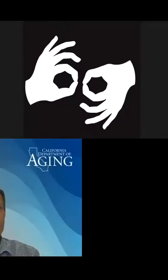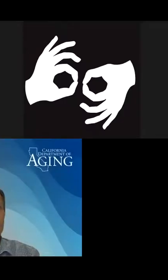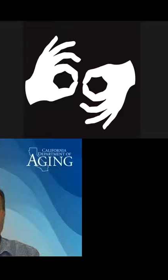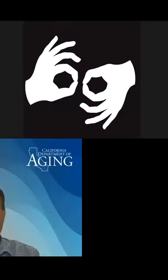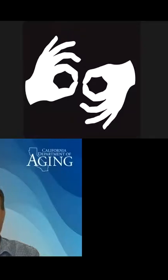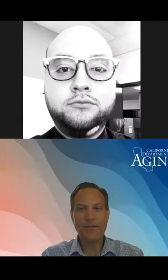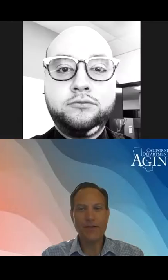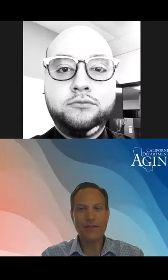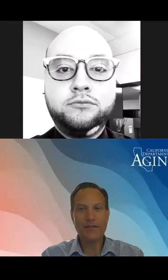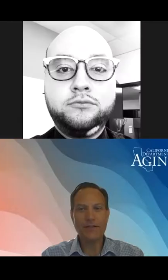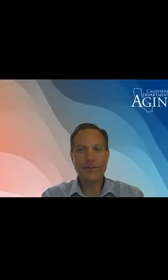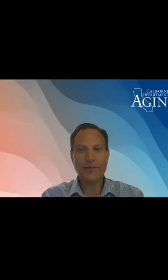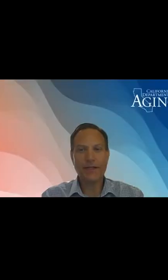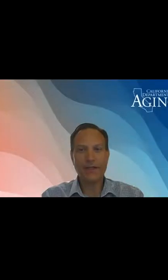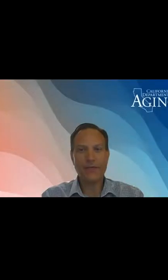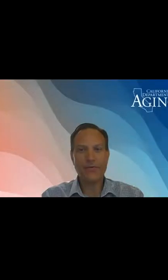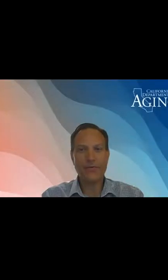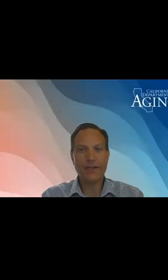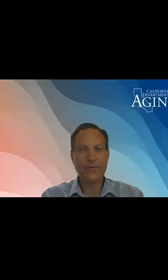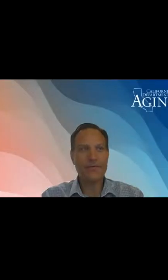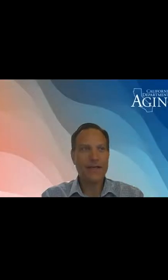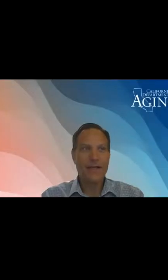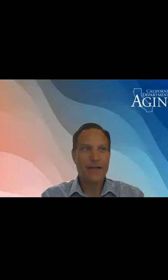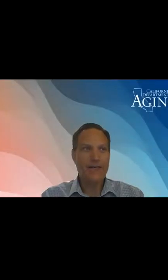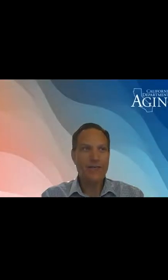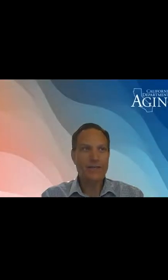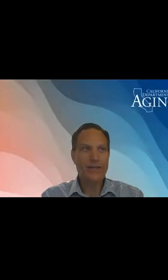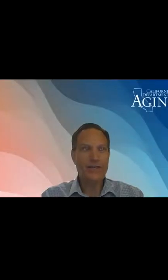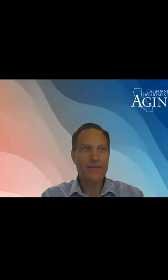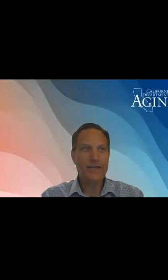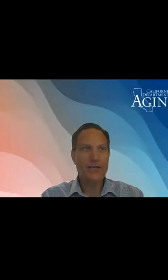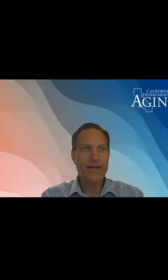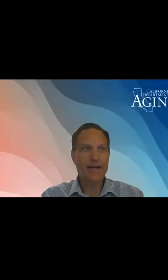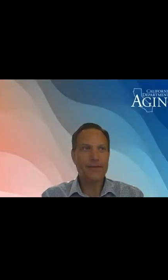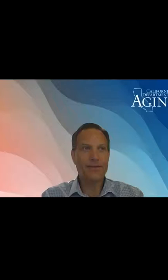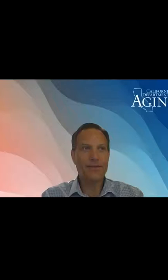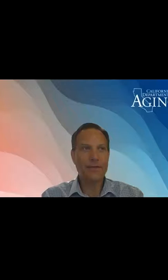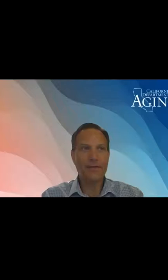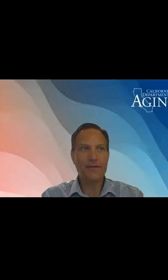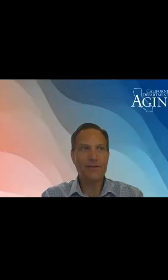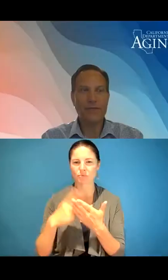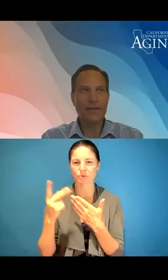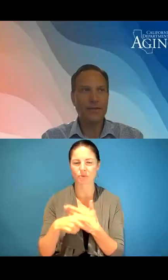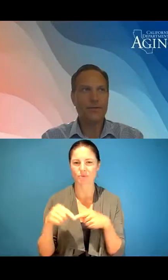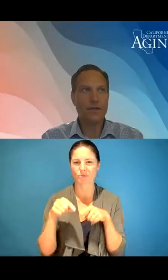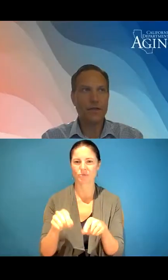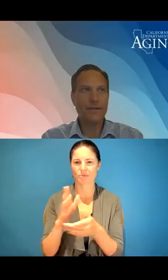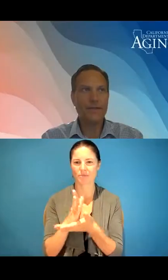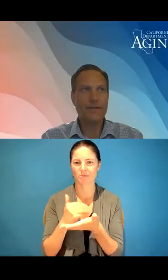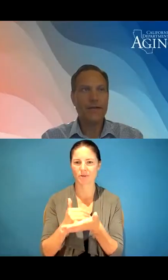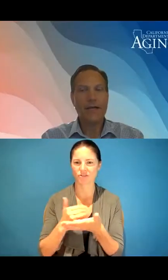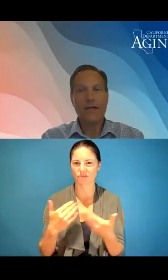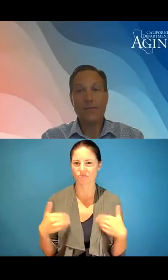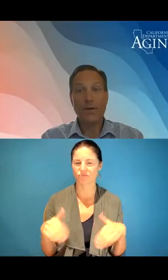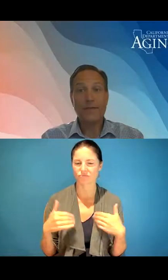new investments into aging and disability programs through this budget cycle. And this should be great news to all of